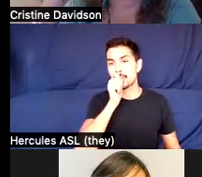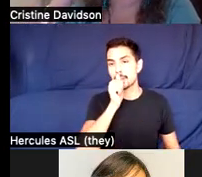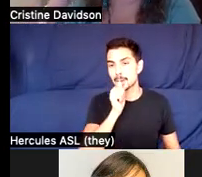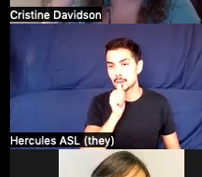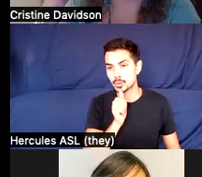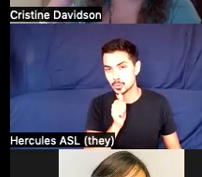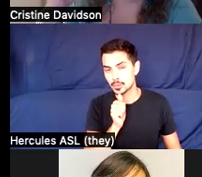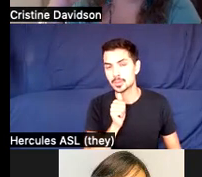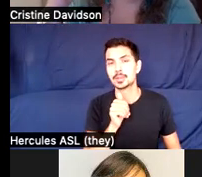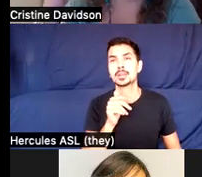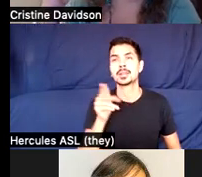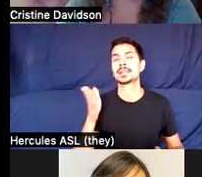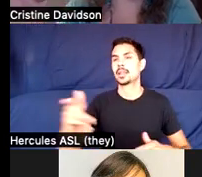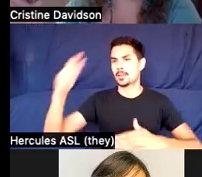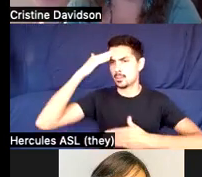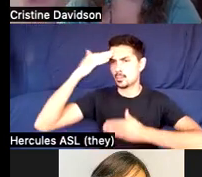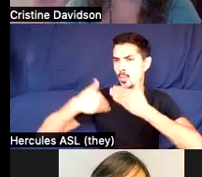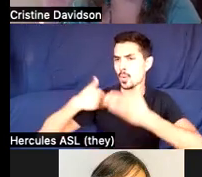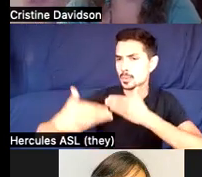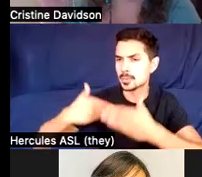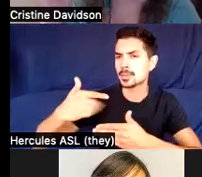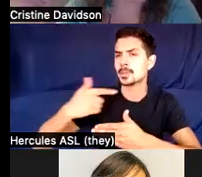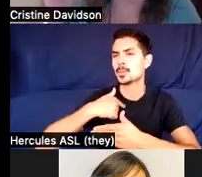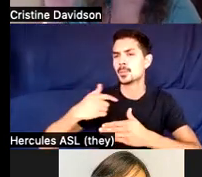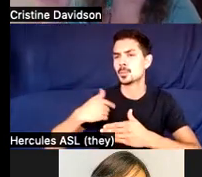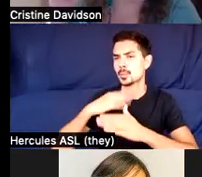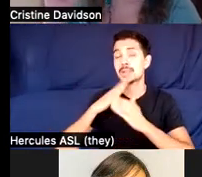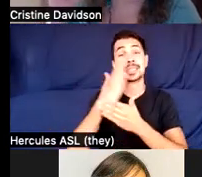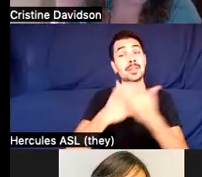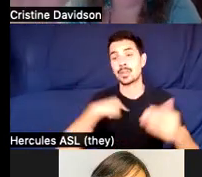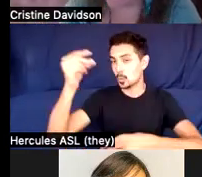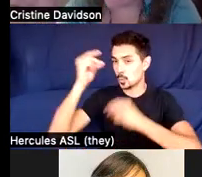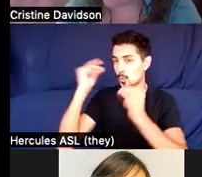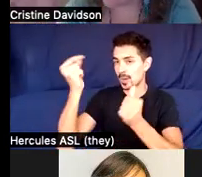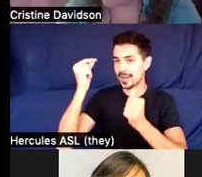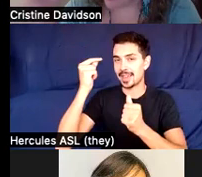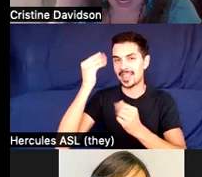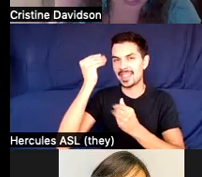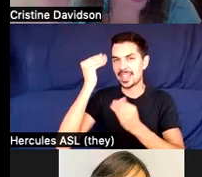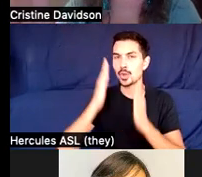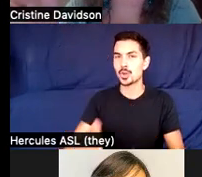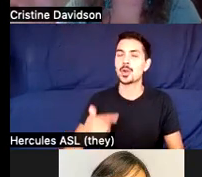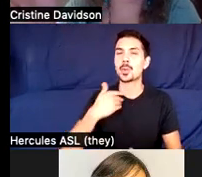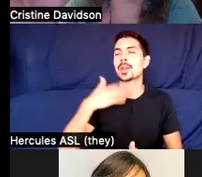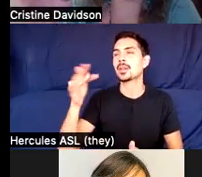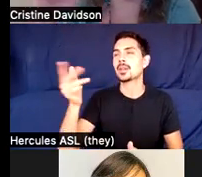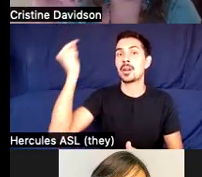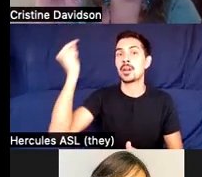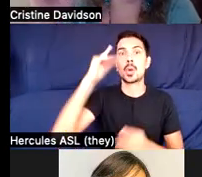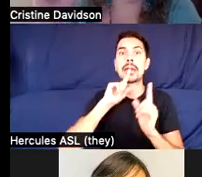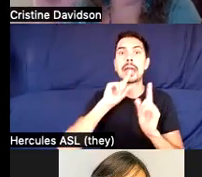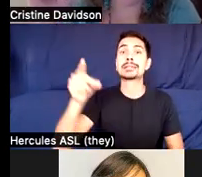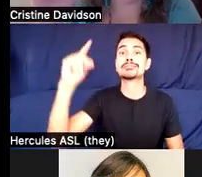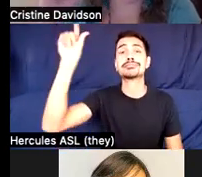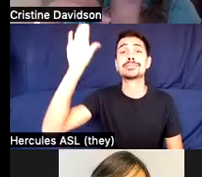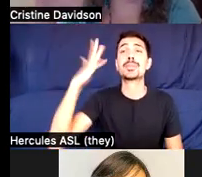we're processing information. So some of us are real quick thinkers, right? We know the answer, we kind of got it. We just need somebody to